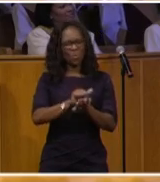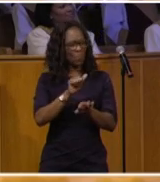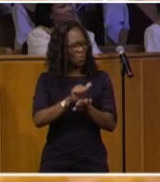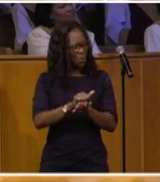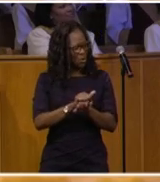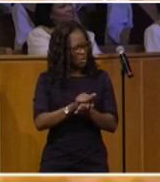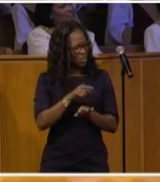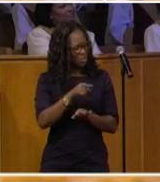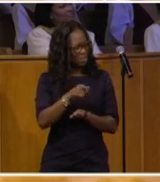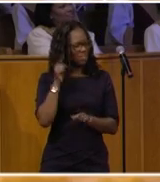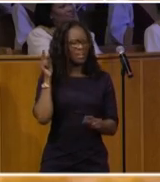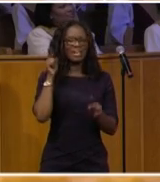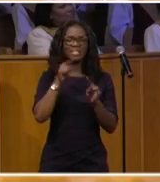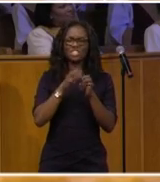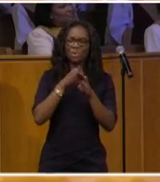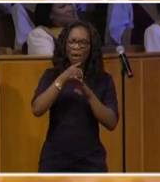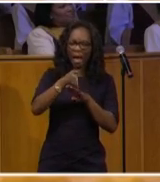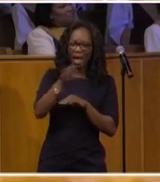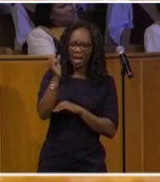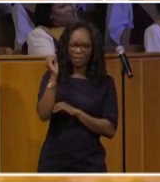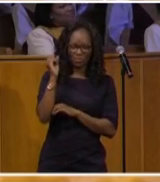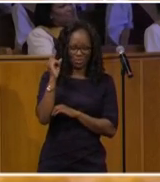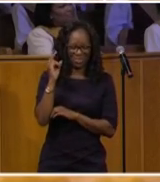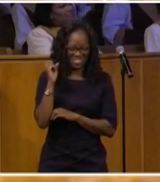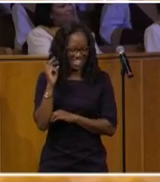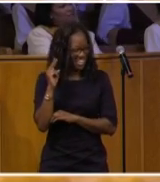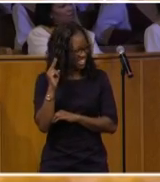in there until after 12 o'clock.